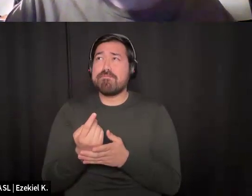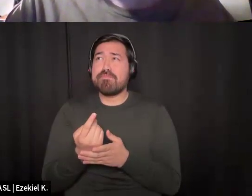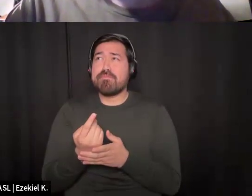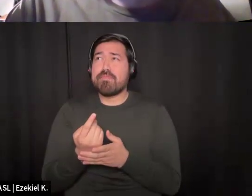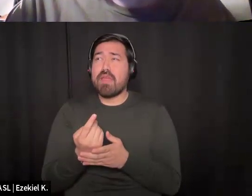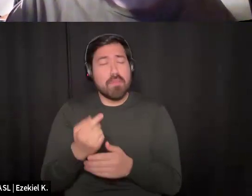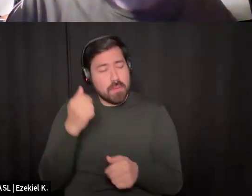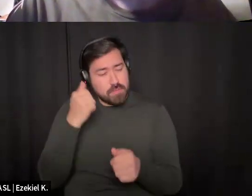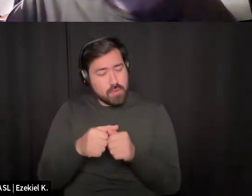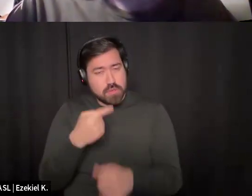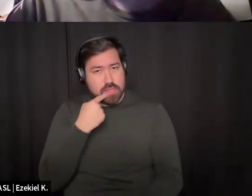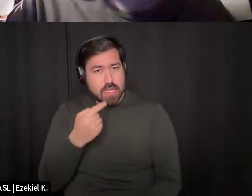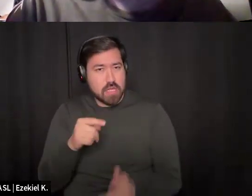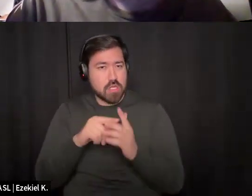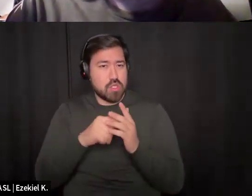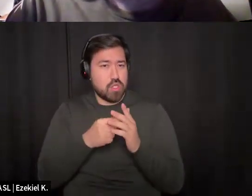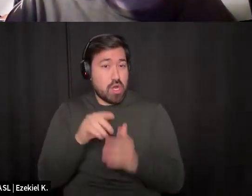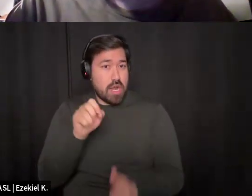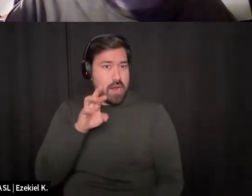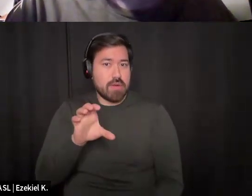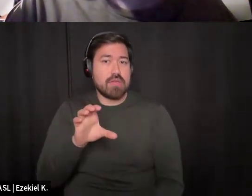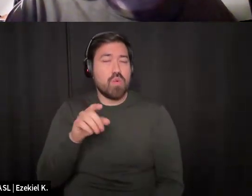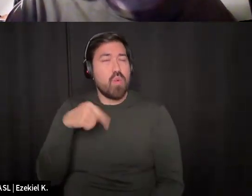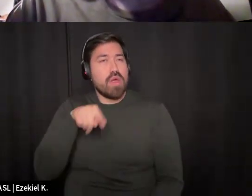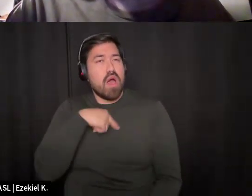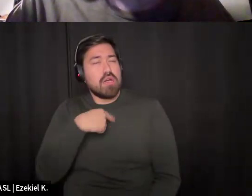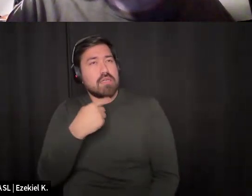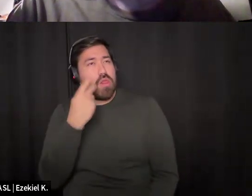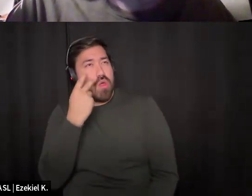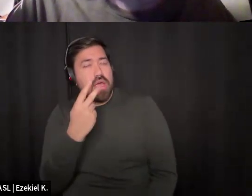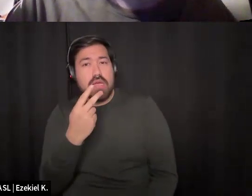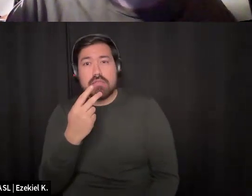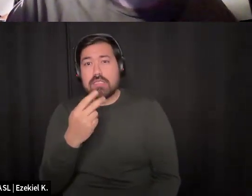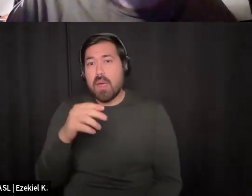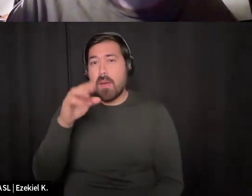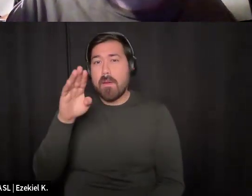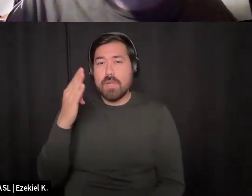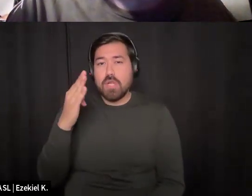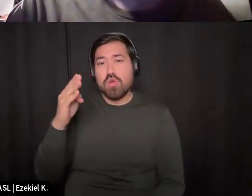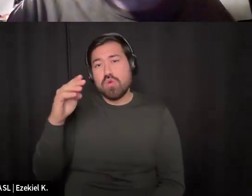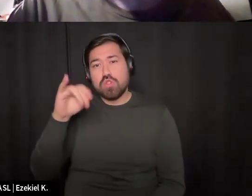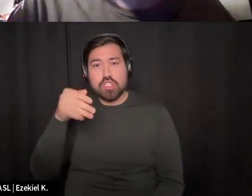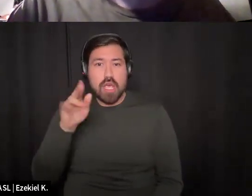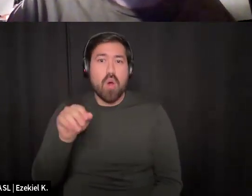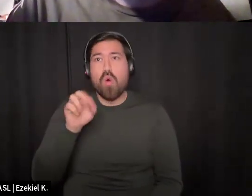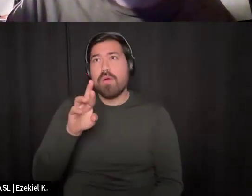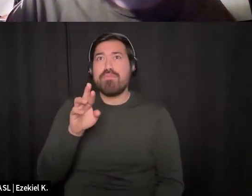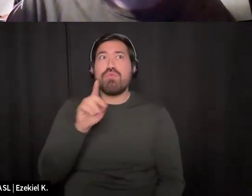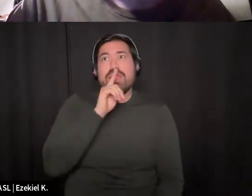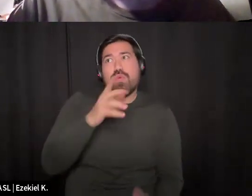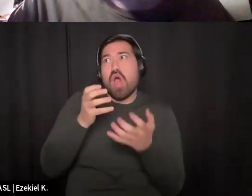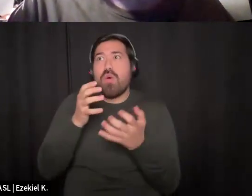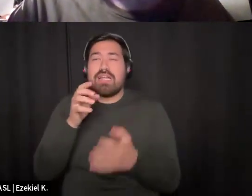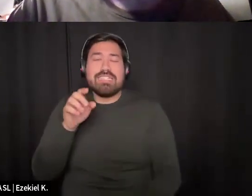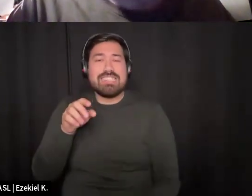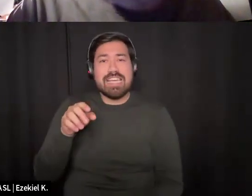saying at the very beginning, Eric, about like we all can look at blue jays, but we want a bald eagle or a kestrel.